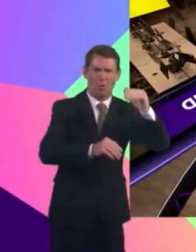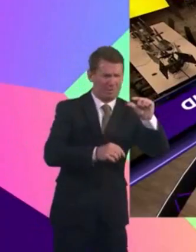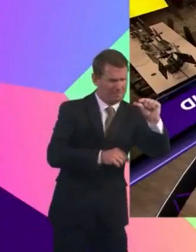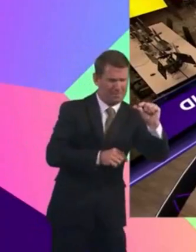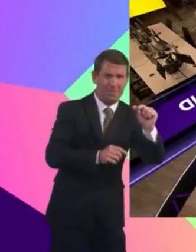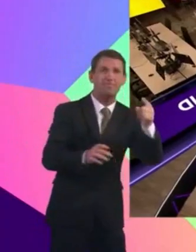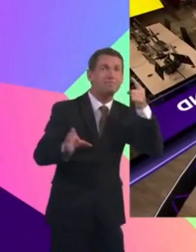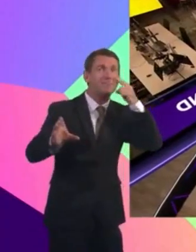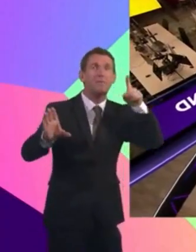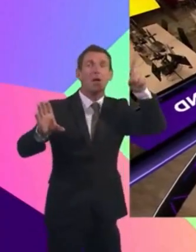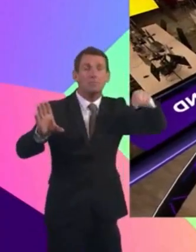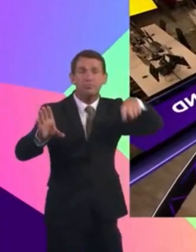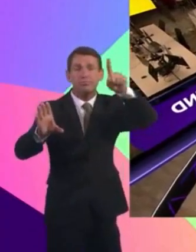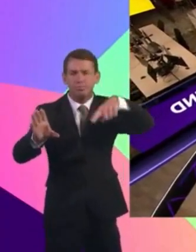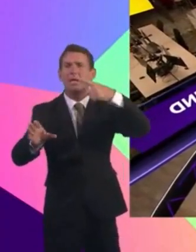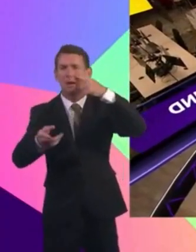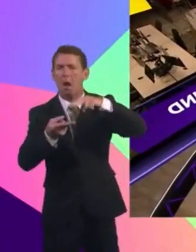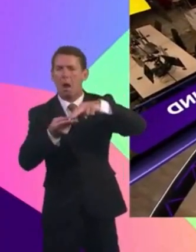Minister.